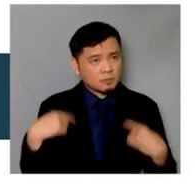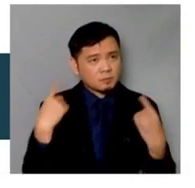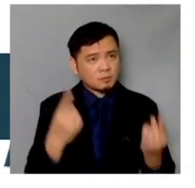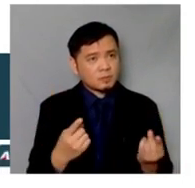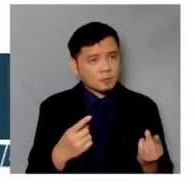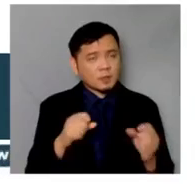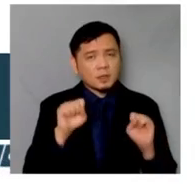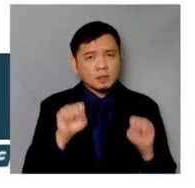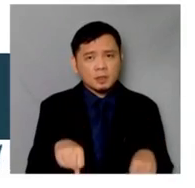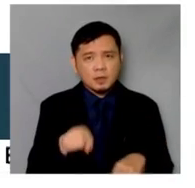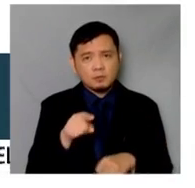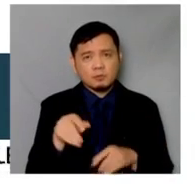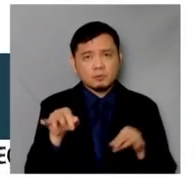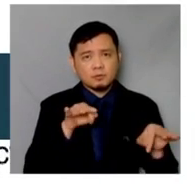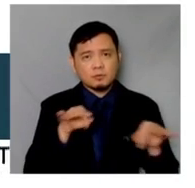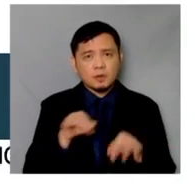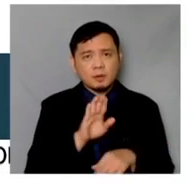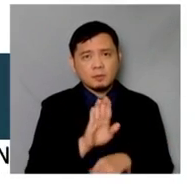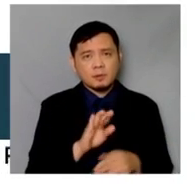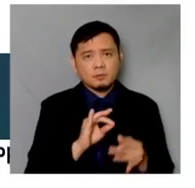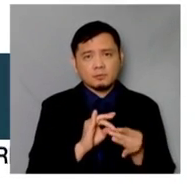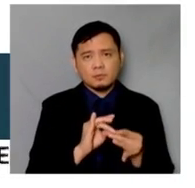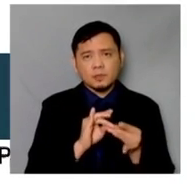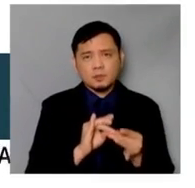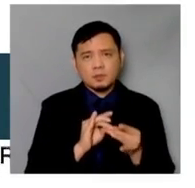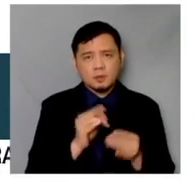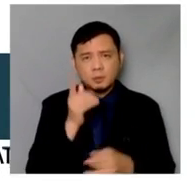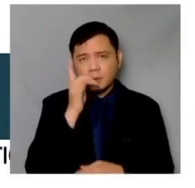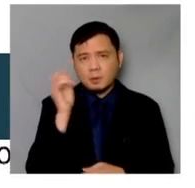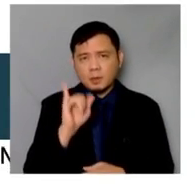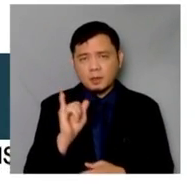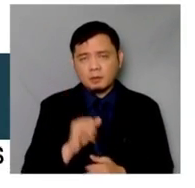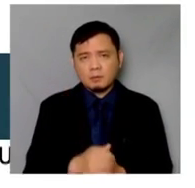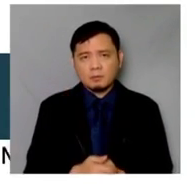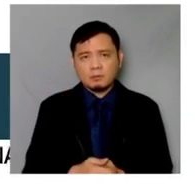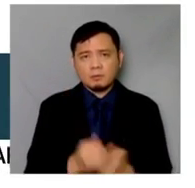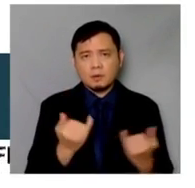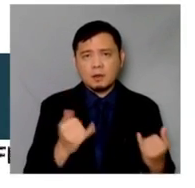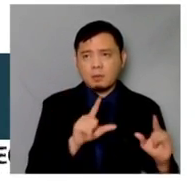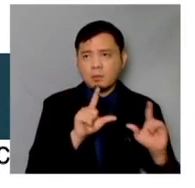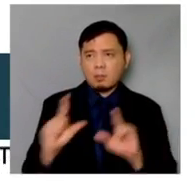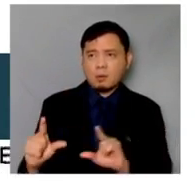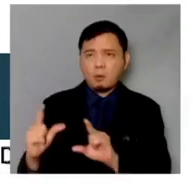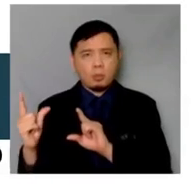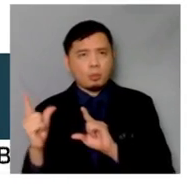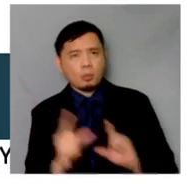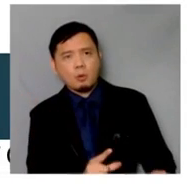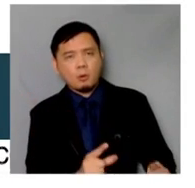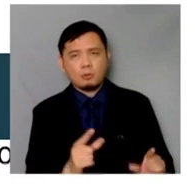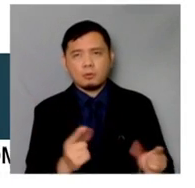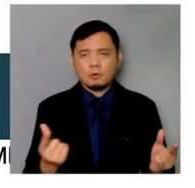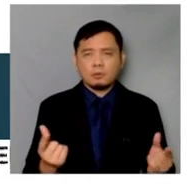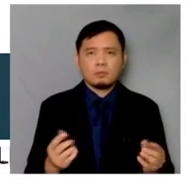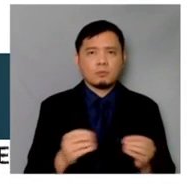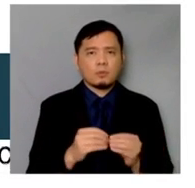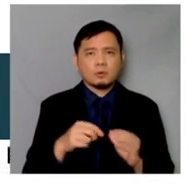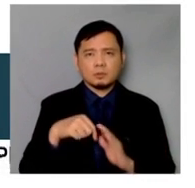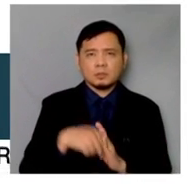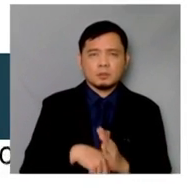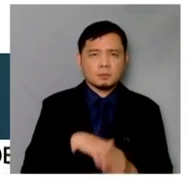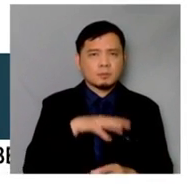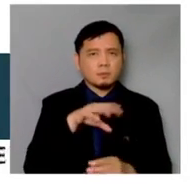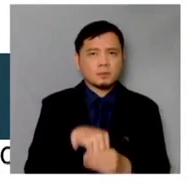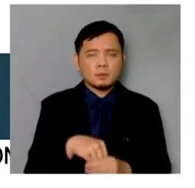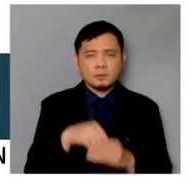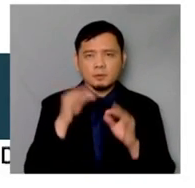of relationship they might have that they are implicating each other more deeply into the drug trade, including in